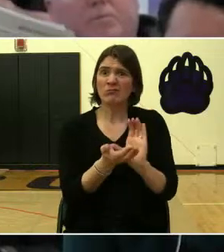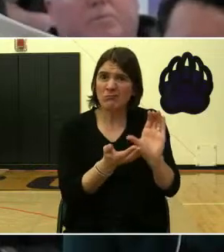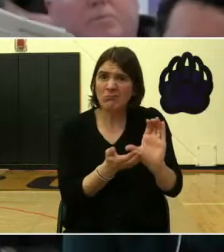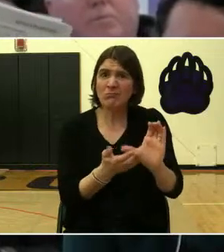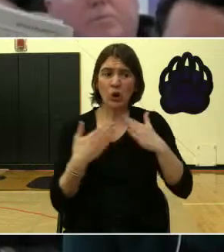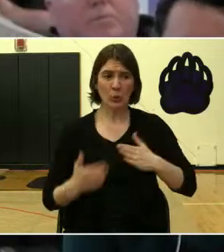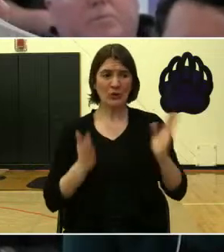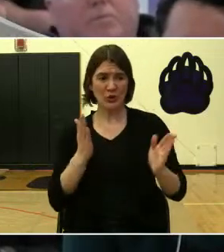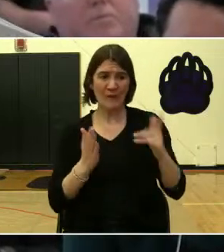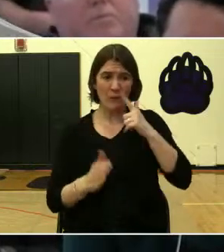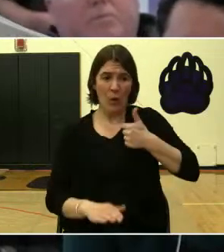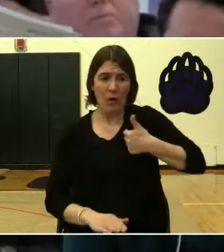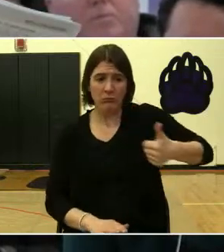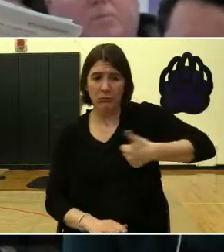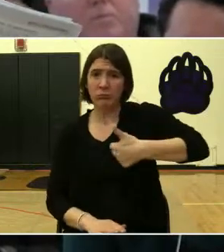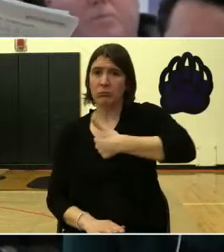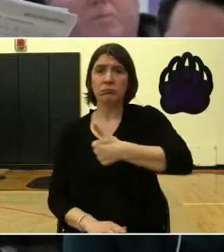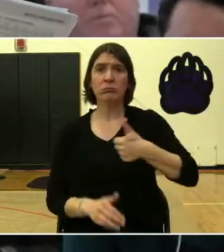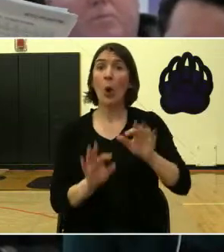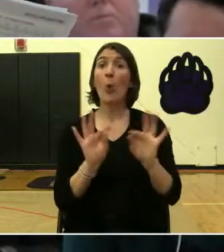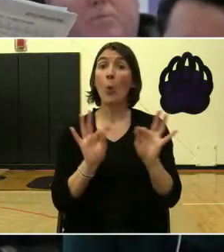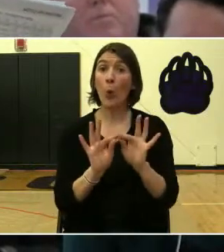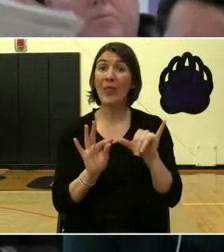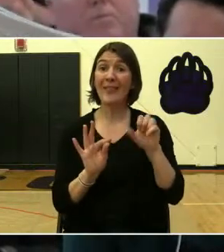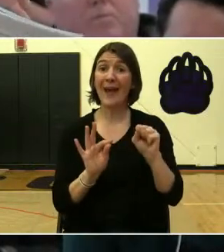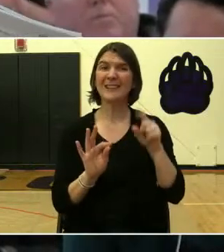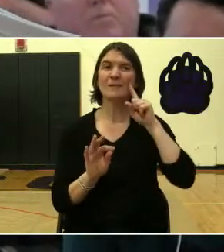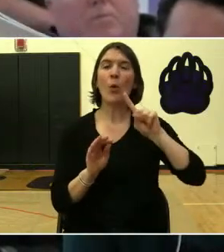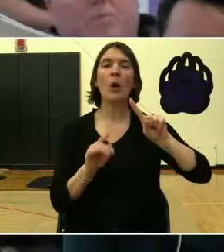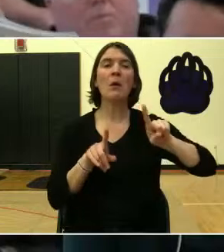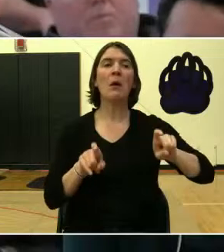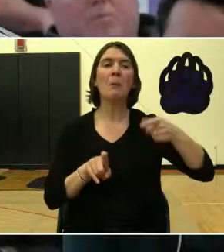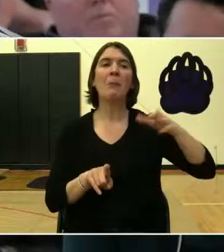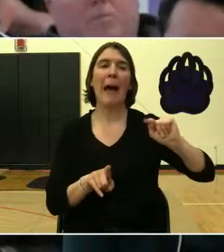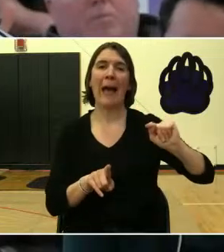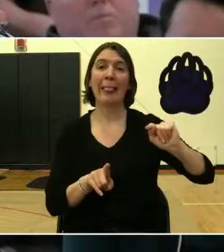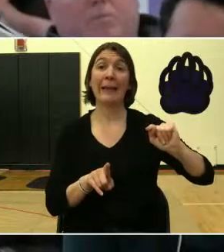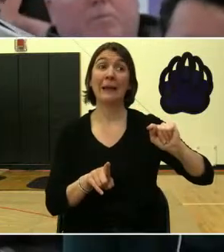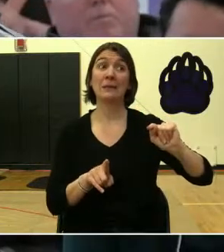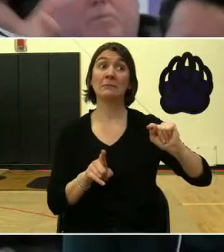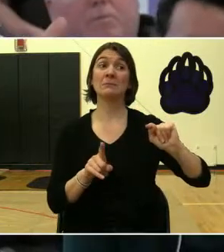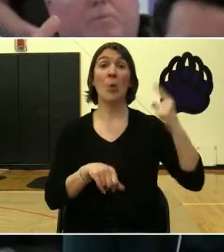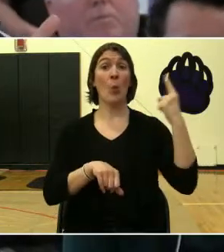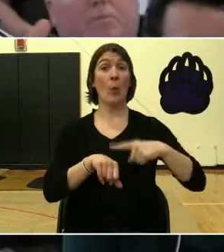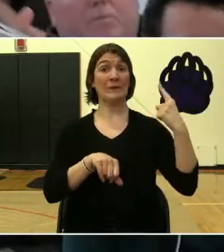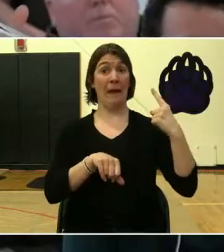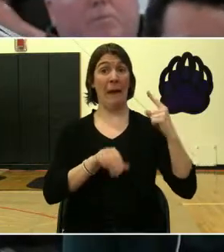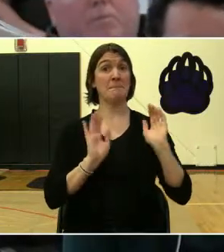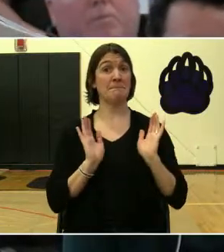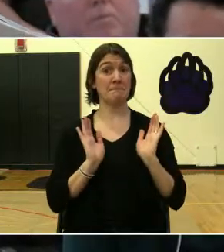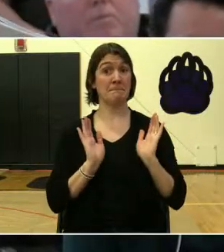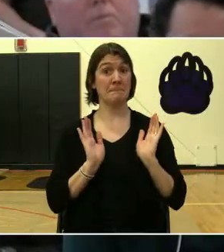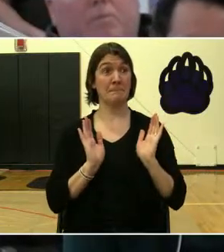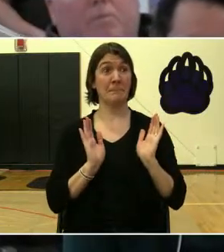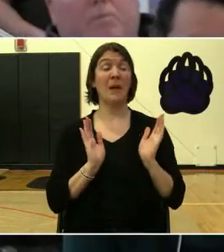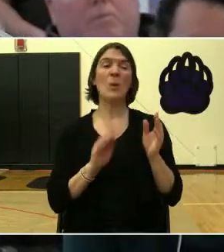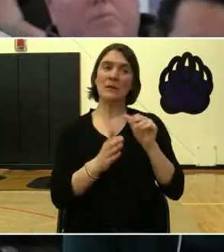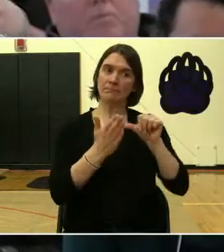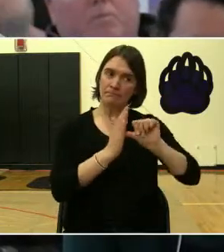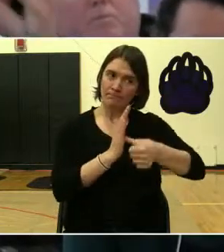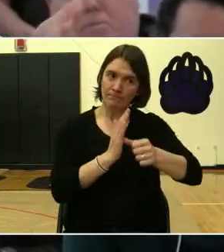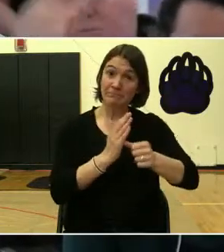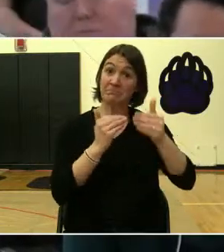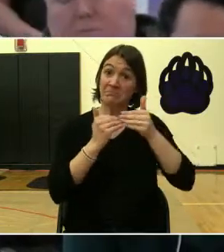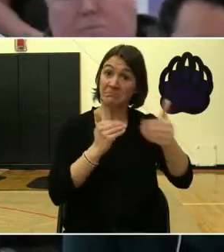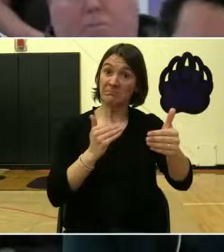human service project um as a pilot and there were request funding to try this pilot but we did feel that